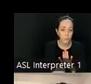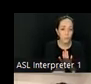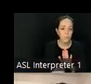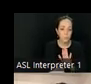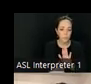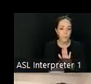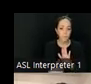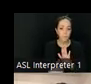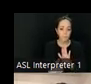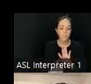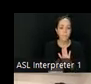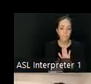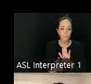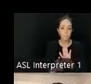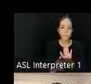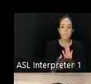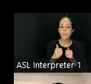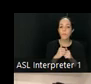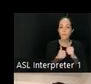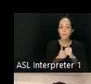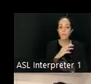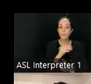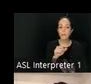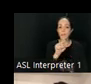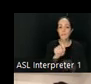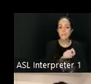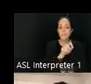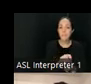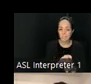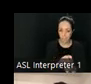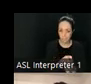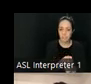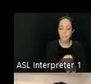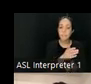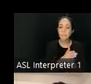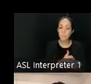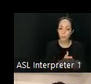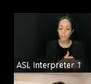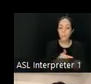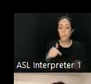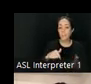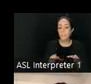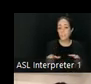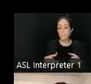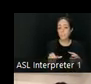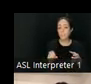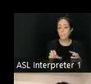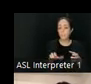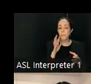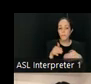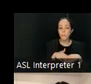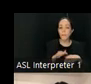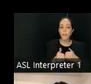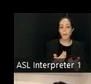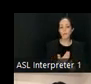outcome documents for the structure and details phase based on the agenda and scope approved by the commission. This subcommittee focuses on how the new oversight board's